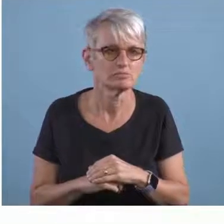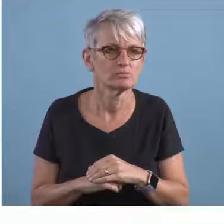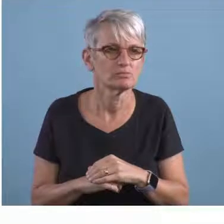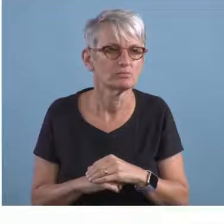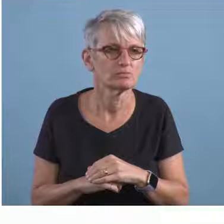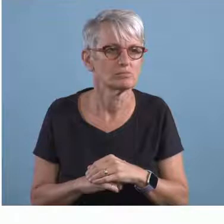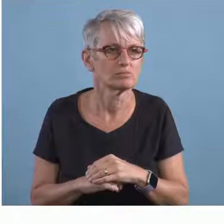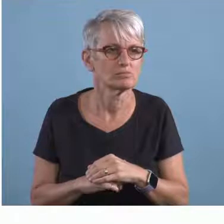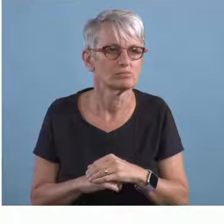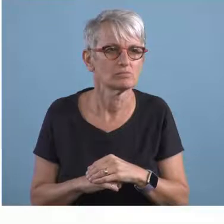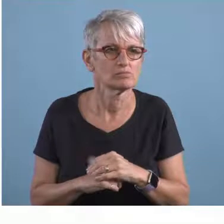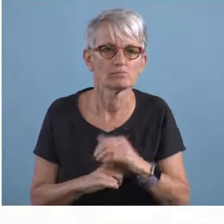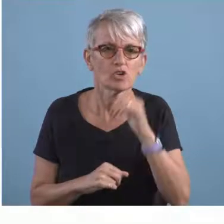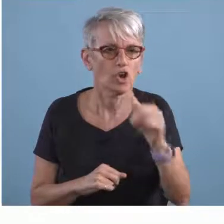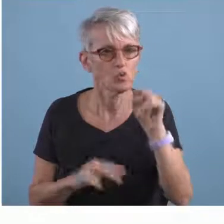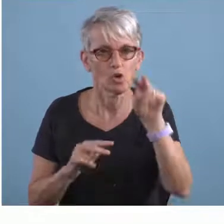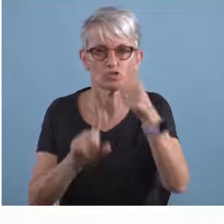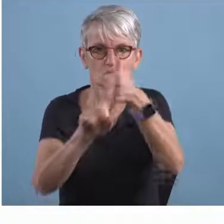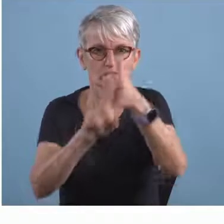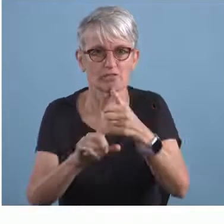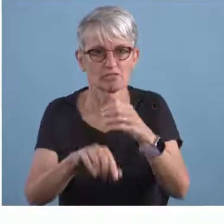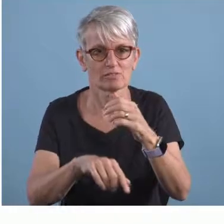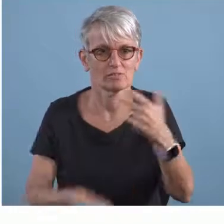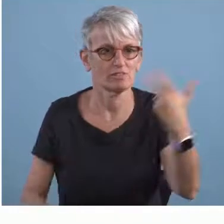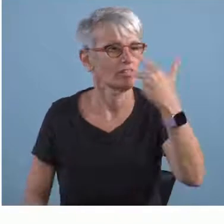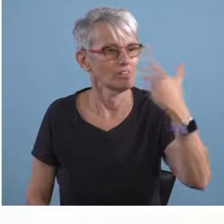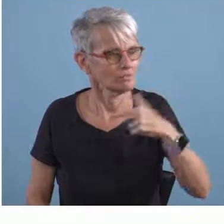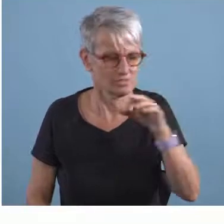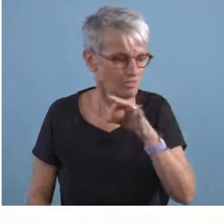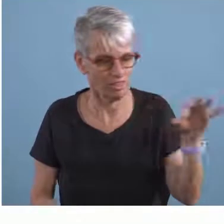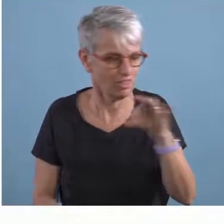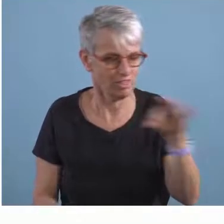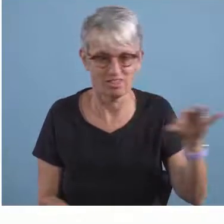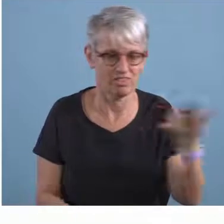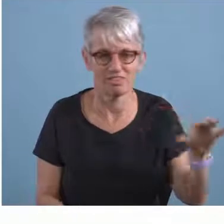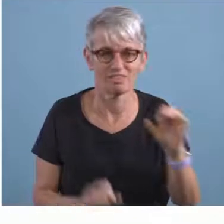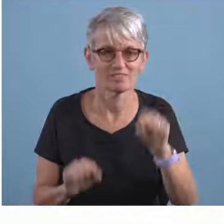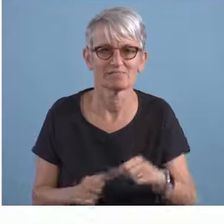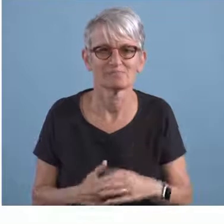I suggest not watching yourself. It can be very distracting.